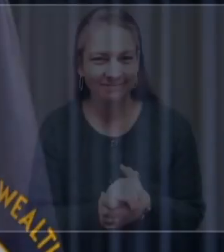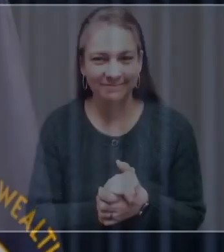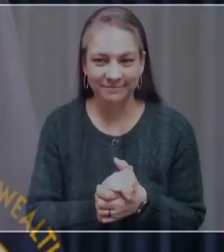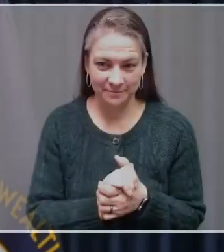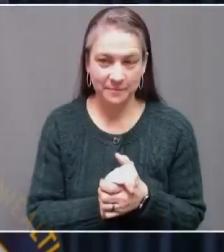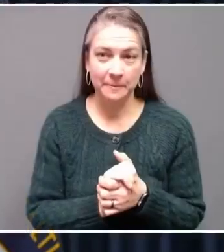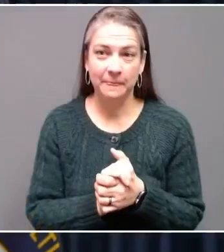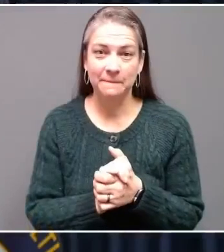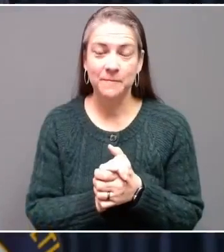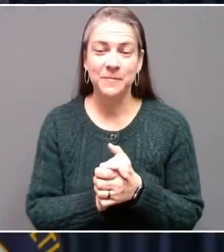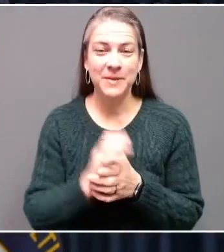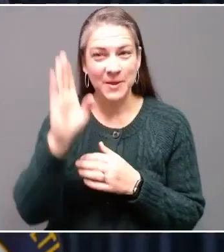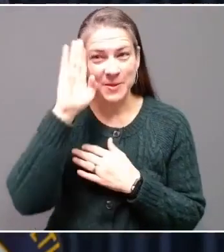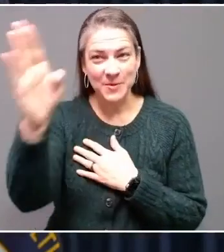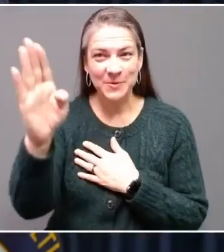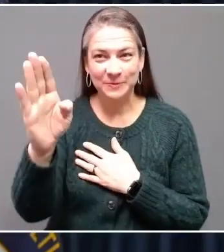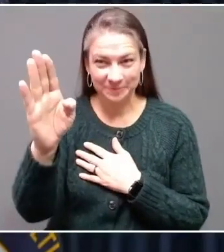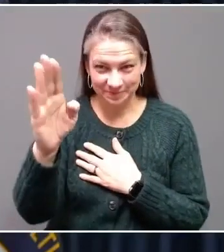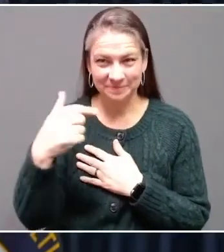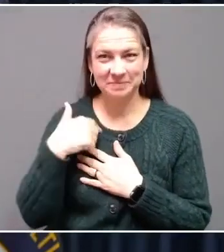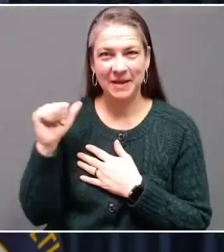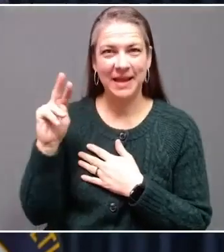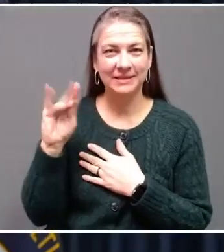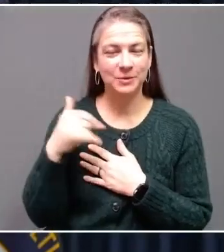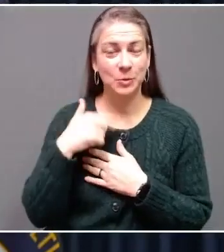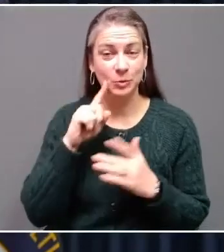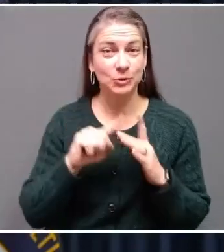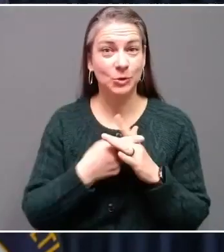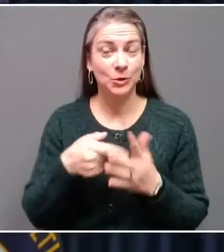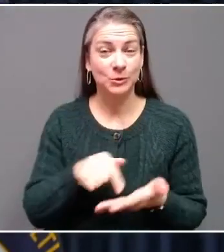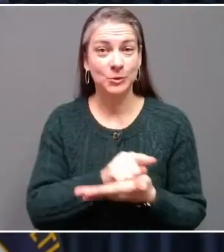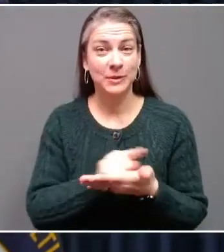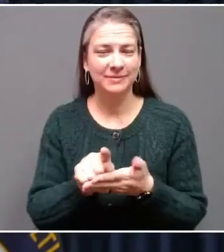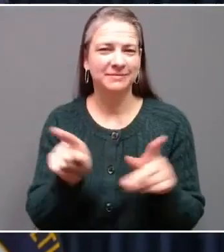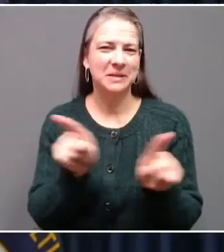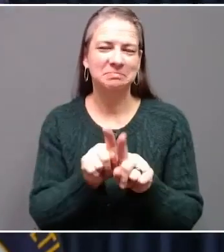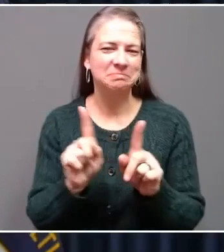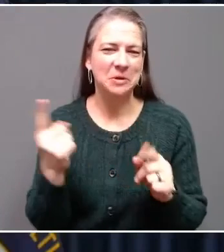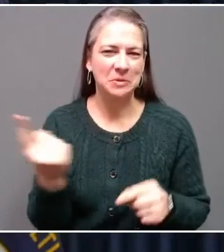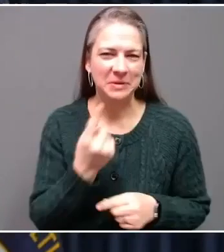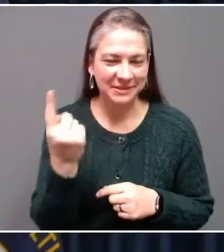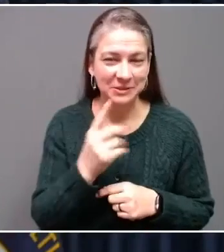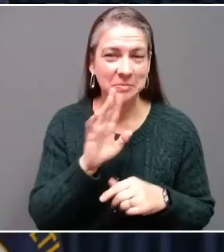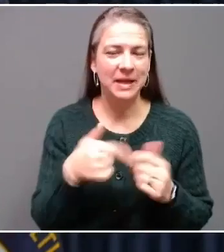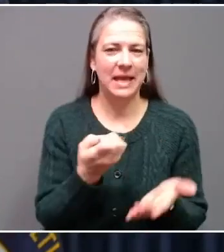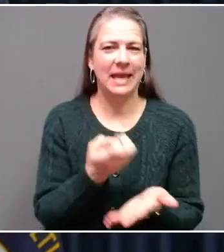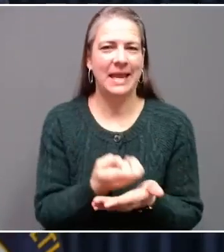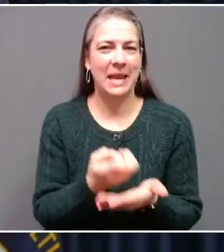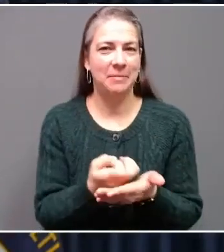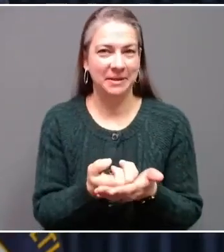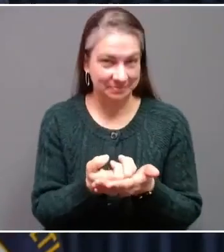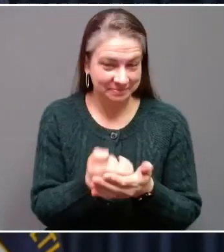some additional great economic development news for our Commonwealth. Today, we're going to talk about projects that